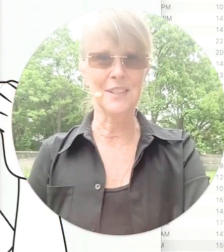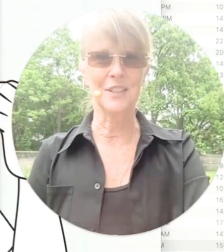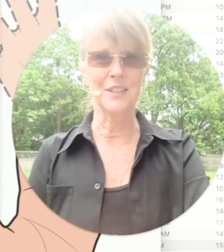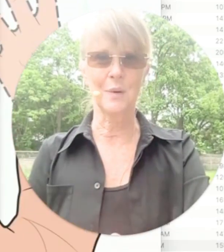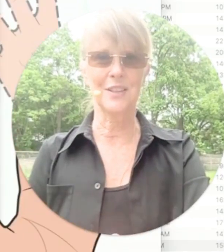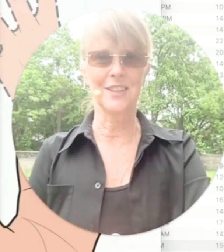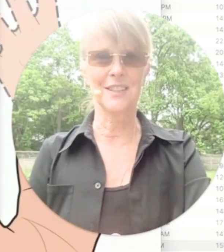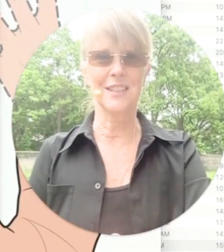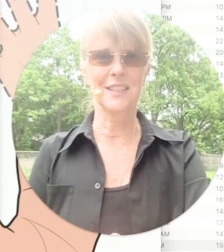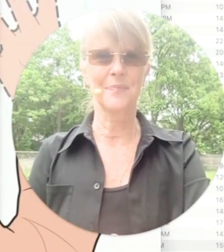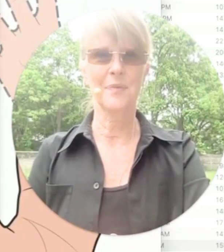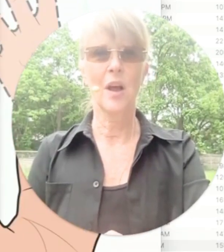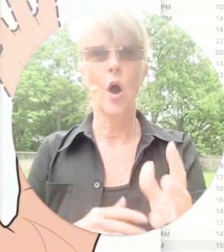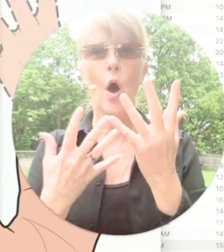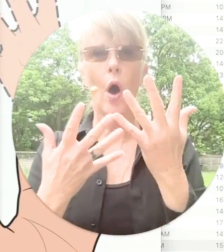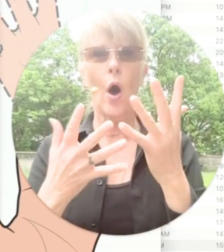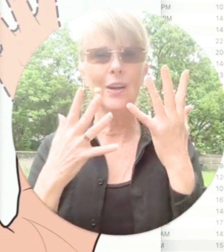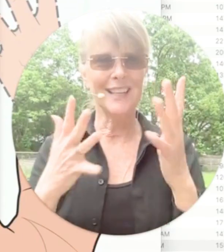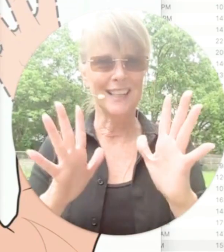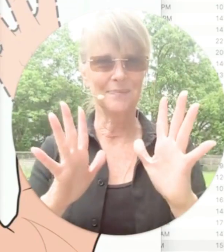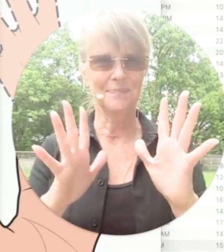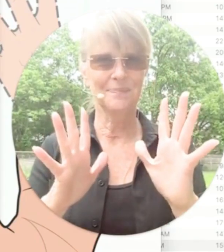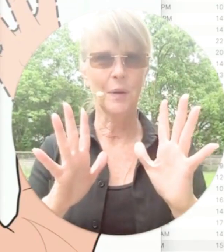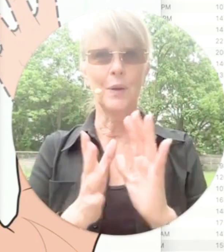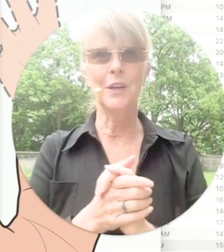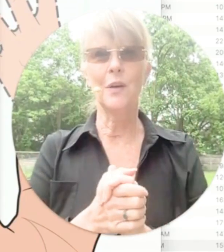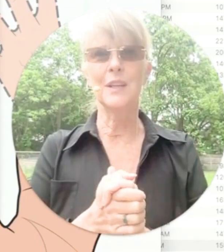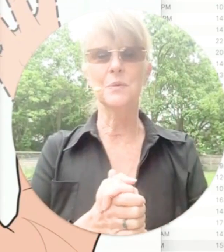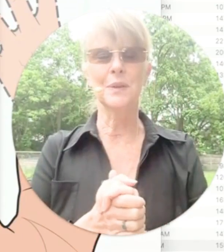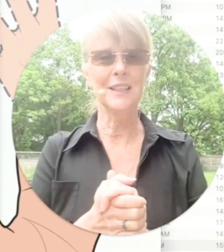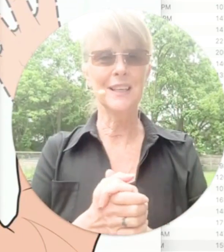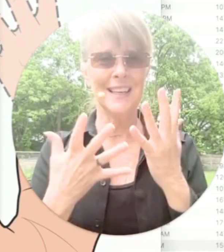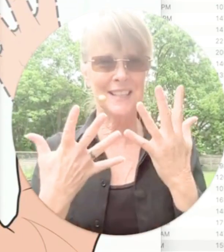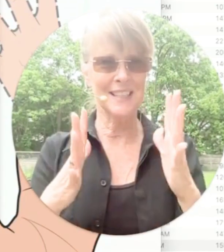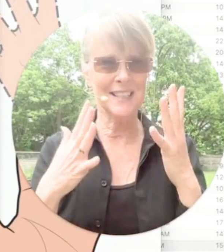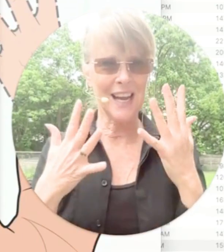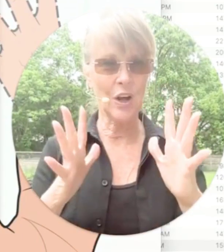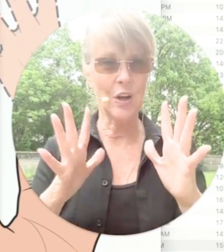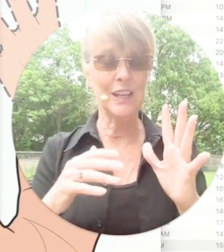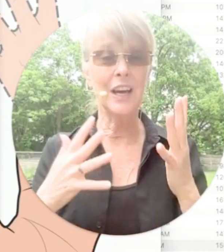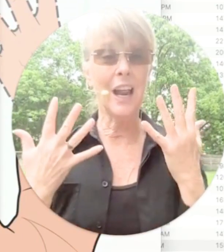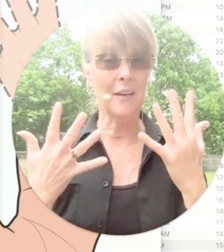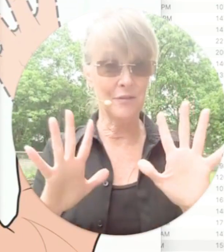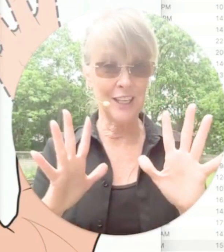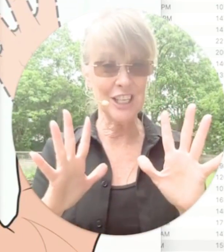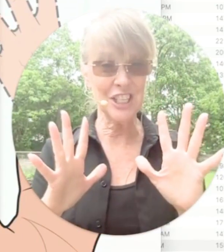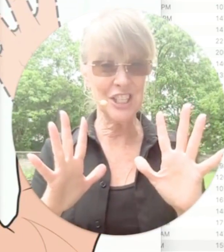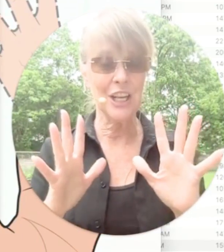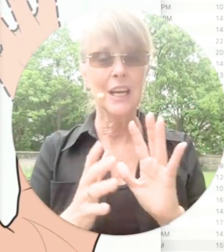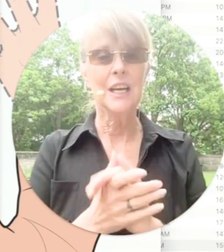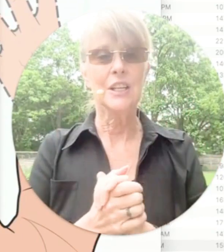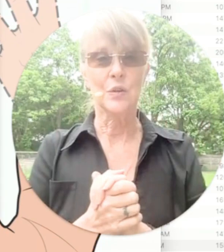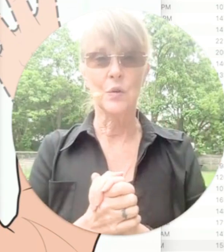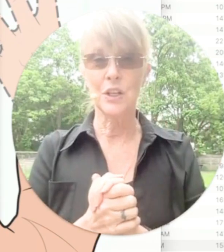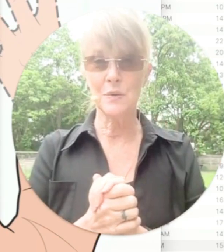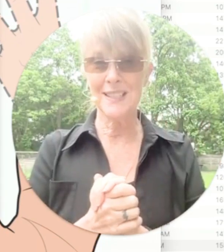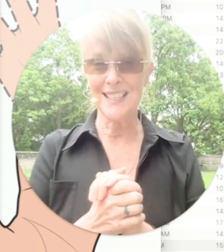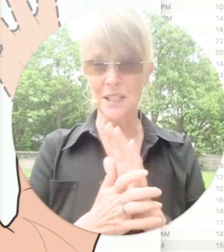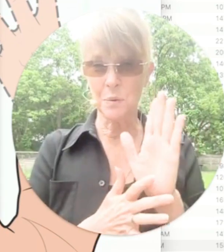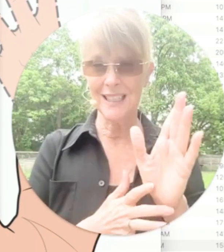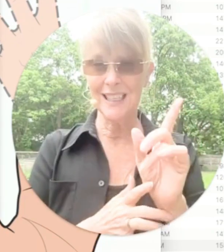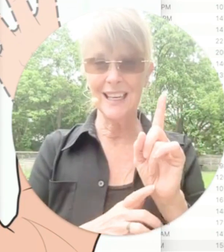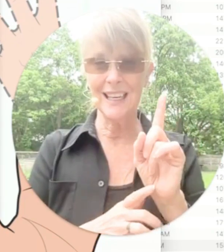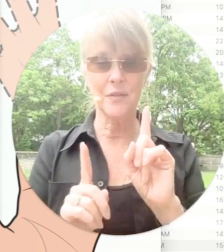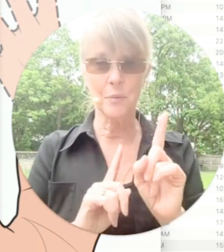life situations. All done. We know this one. It's the sign all done. I'm finished. So you can use